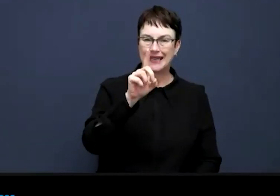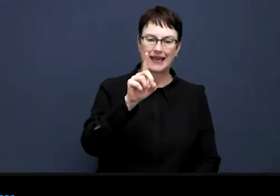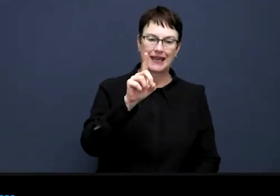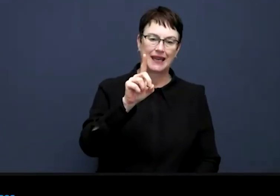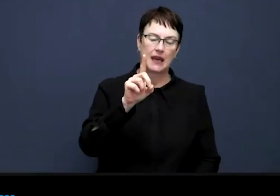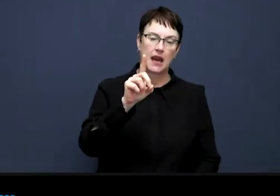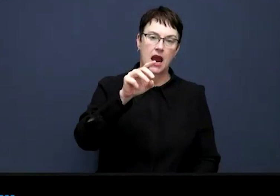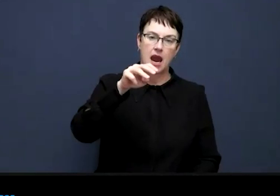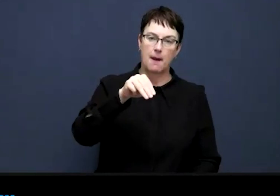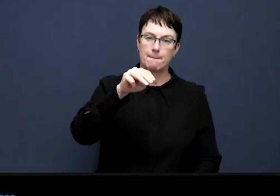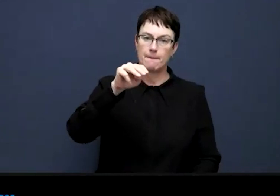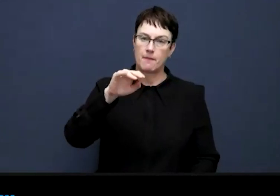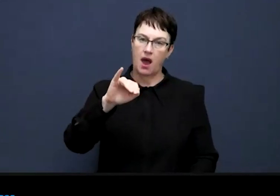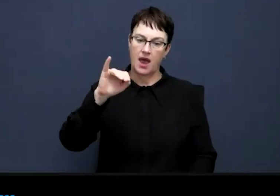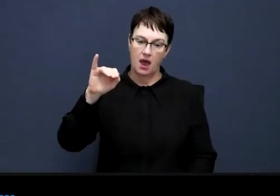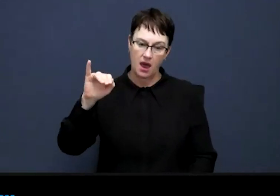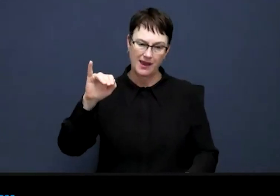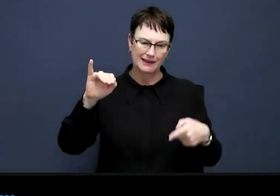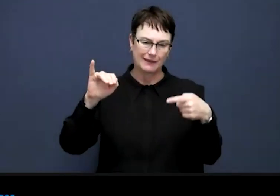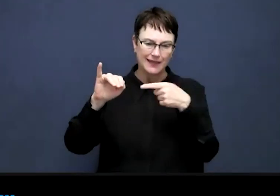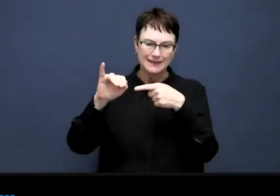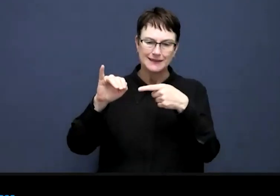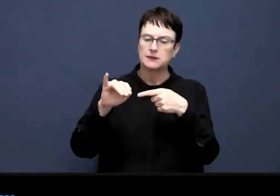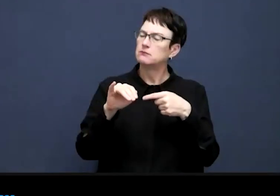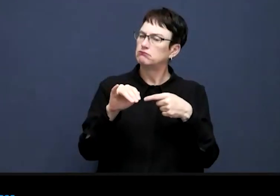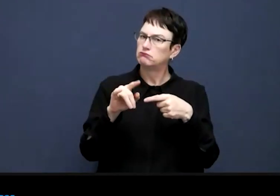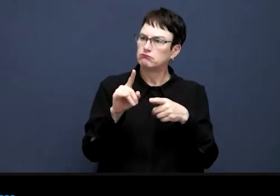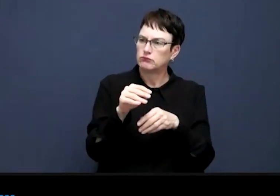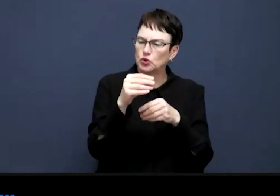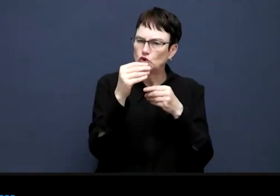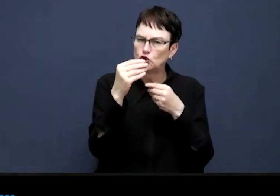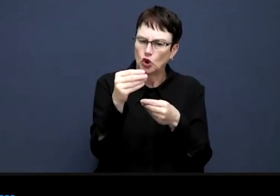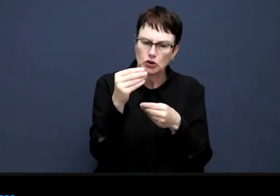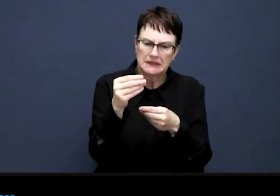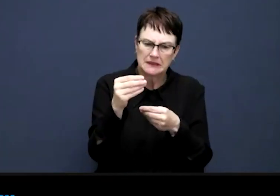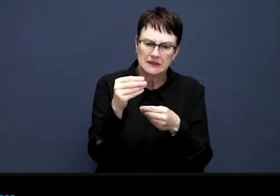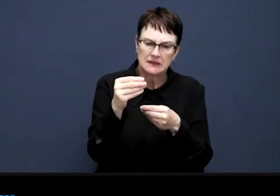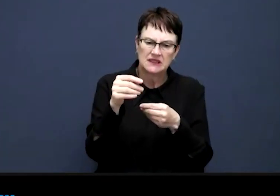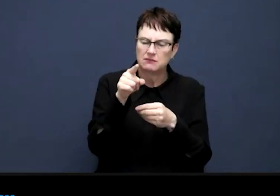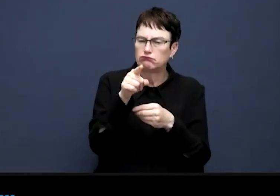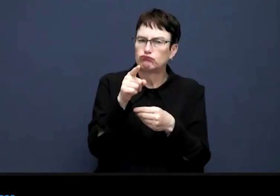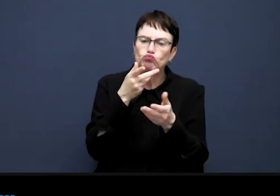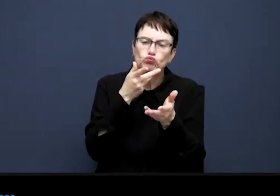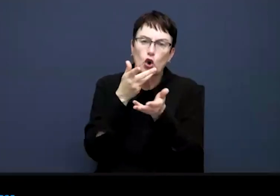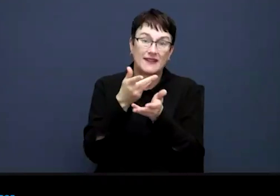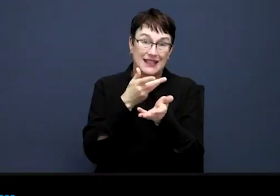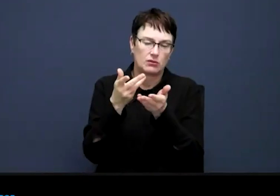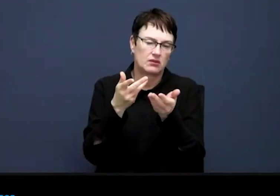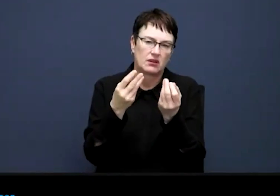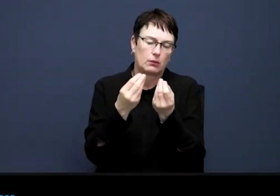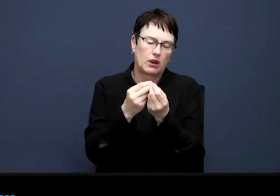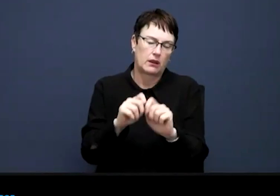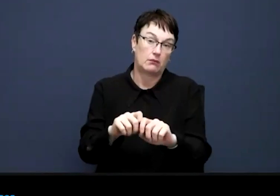PC, accessing and describing a screen and creating an interactive conversation with what's displayed on